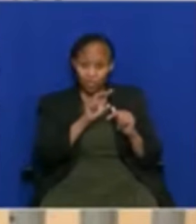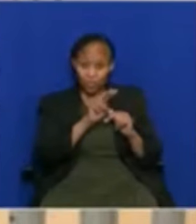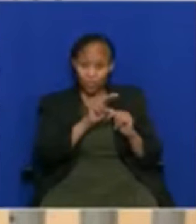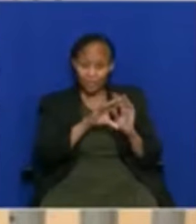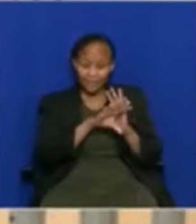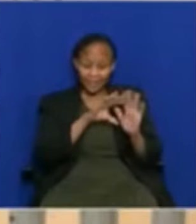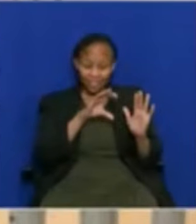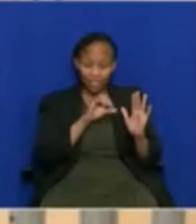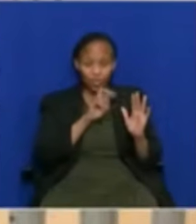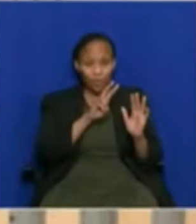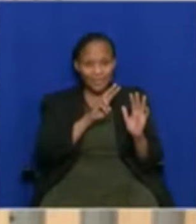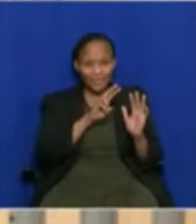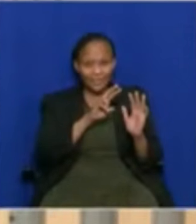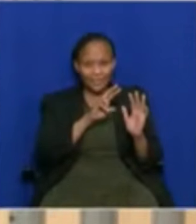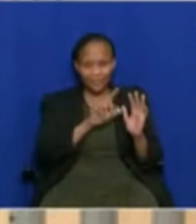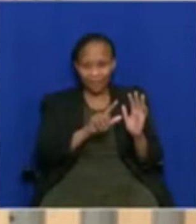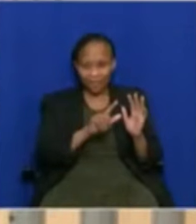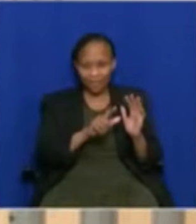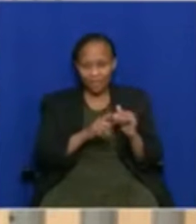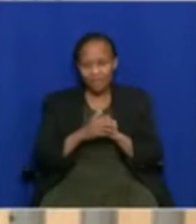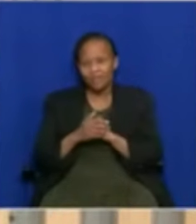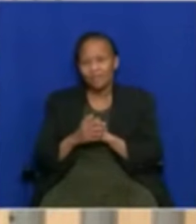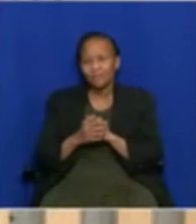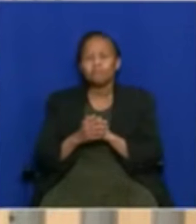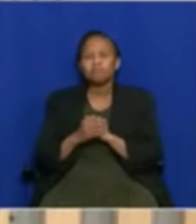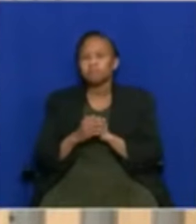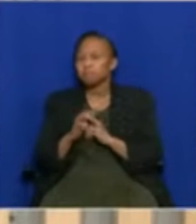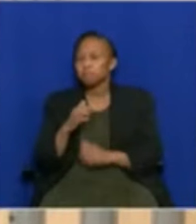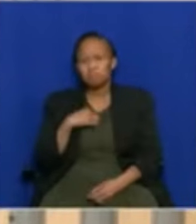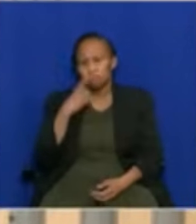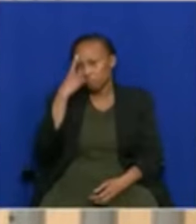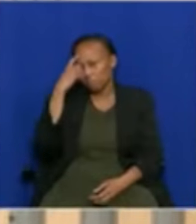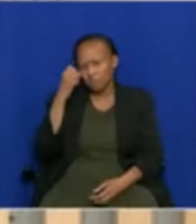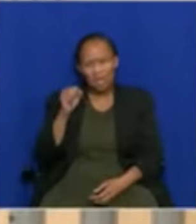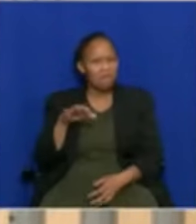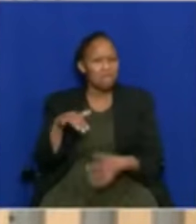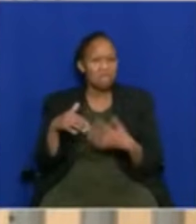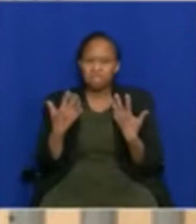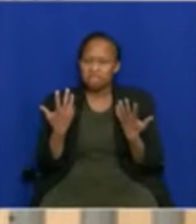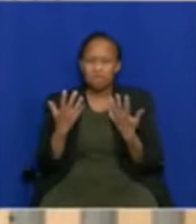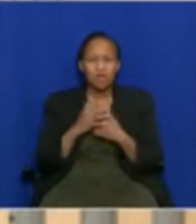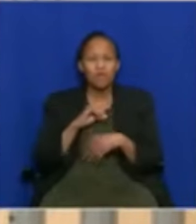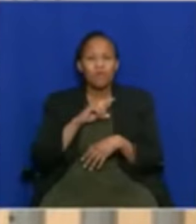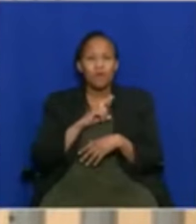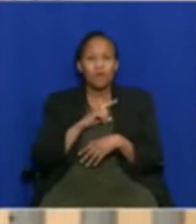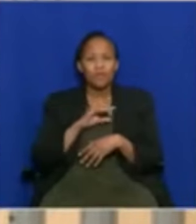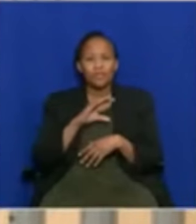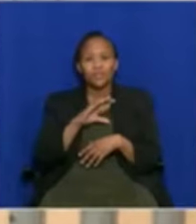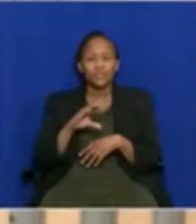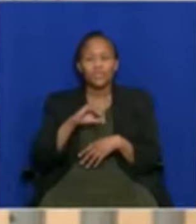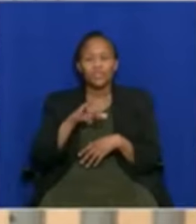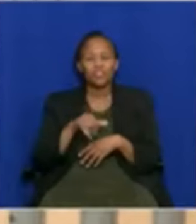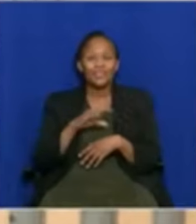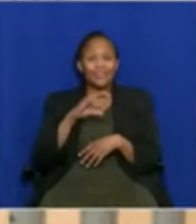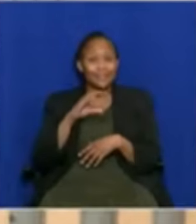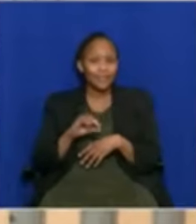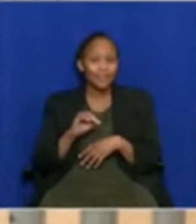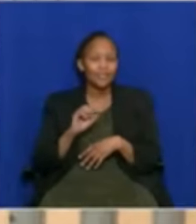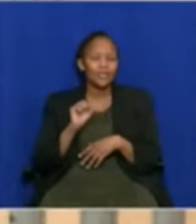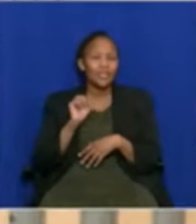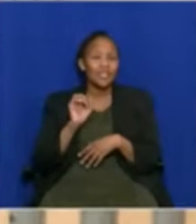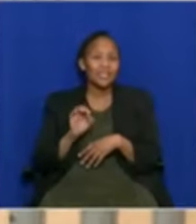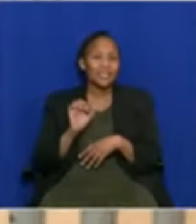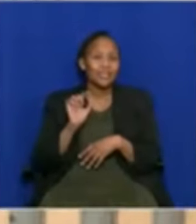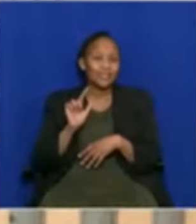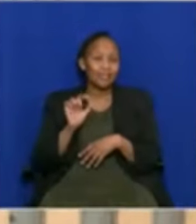I don't believe so. That is CJC 373. Yeah. At paragraph 1 of